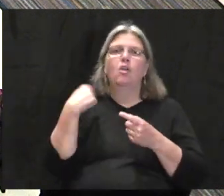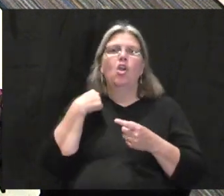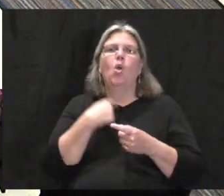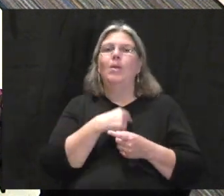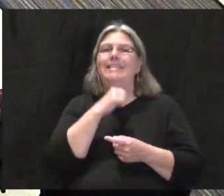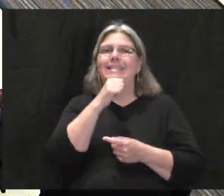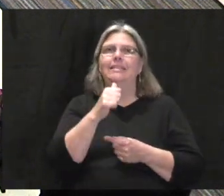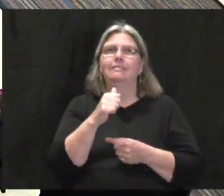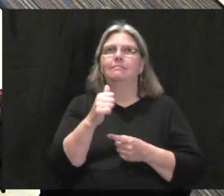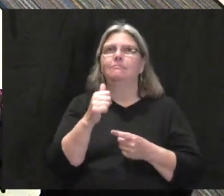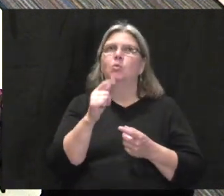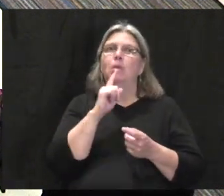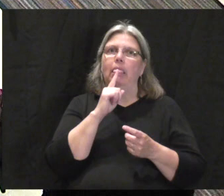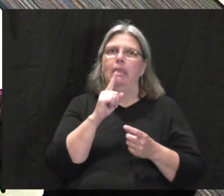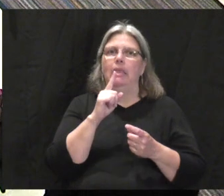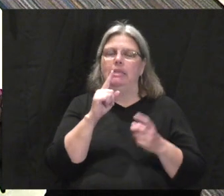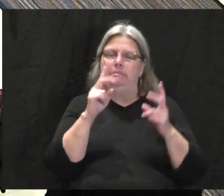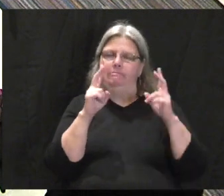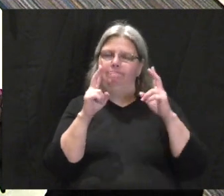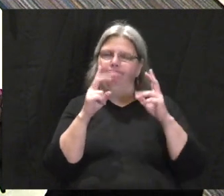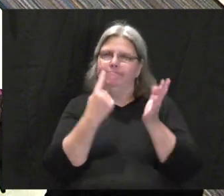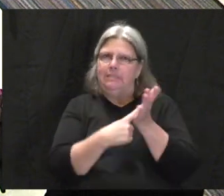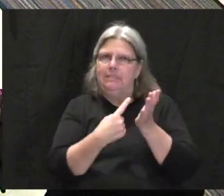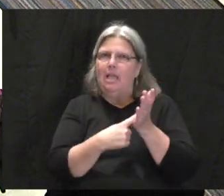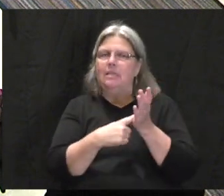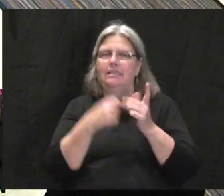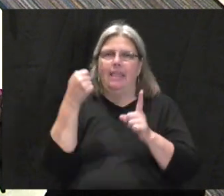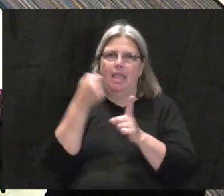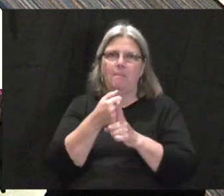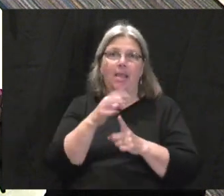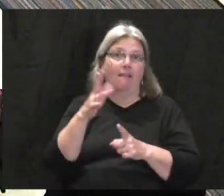it's politics or racism or whatever